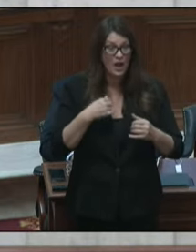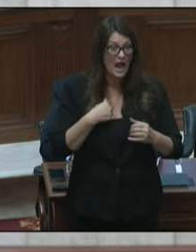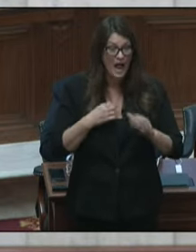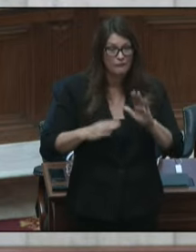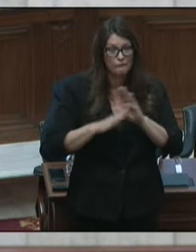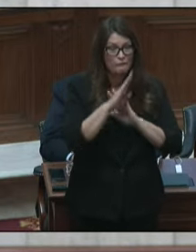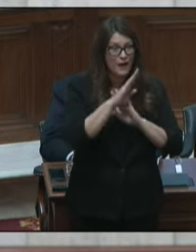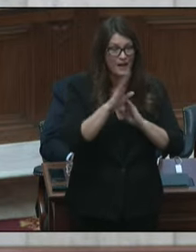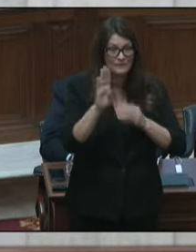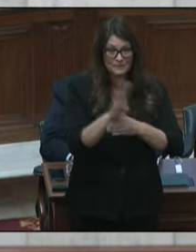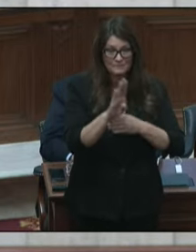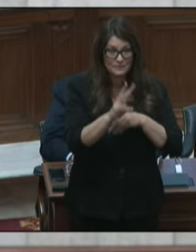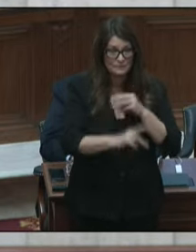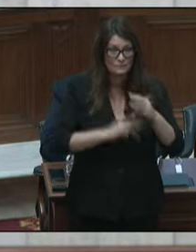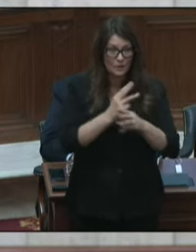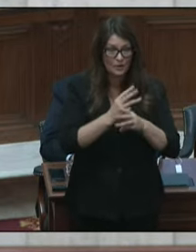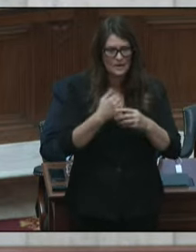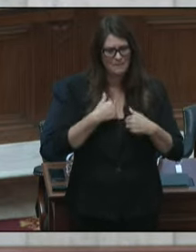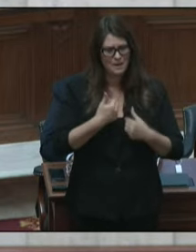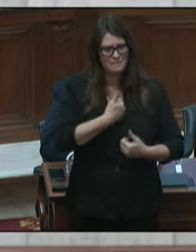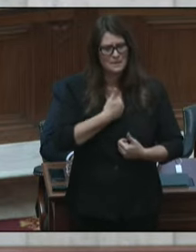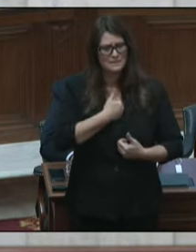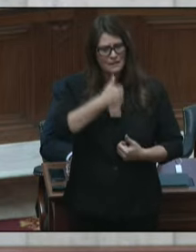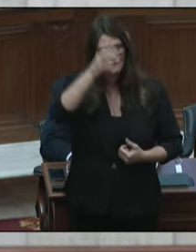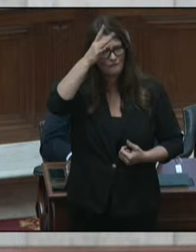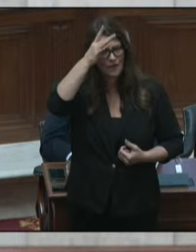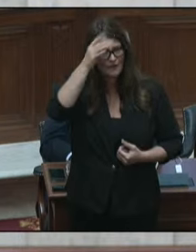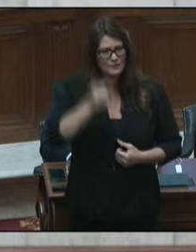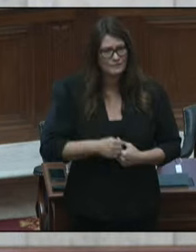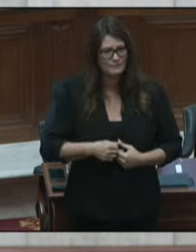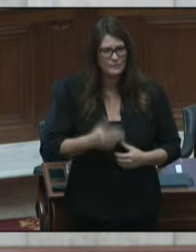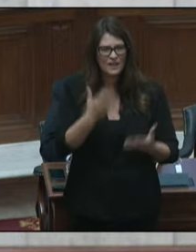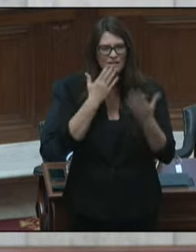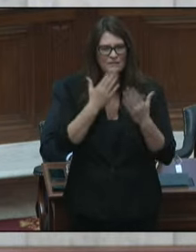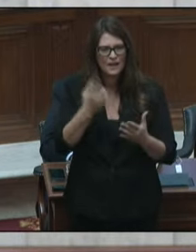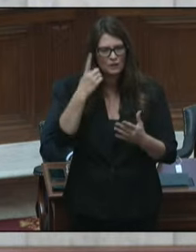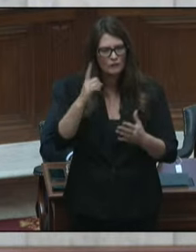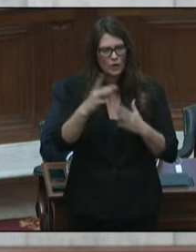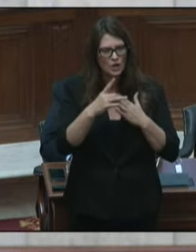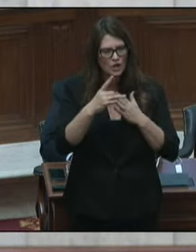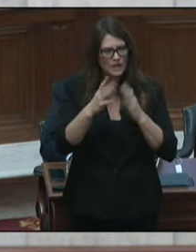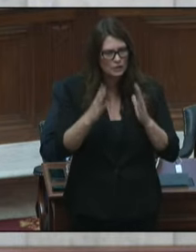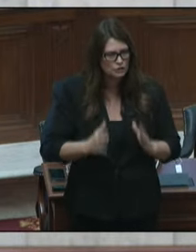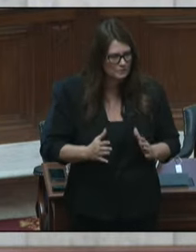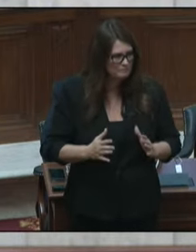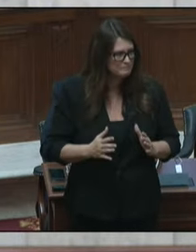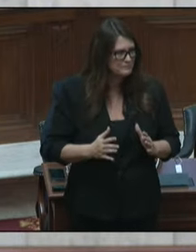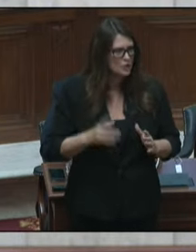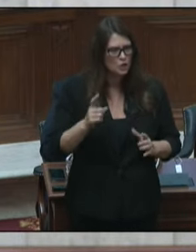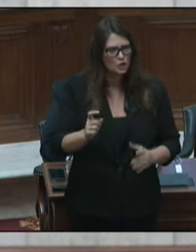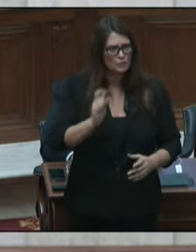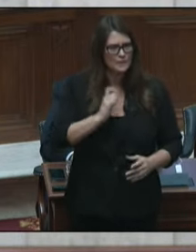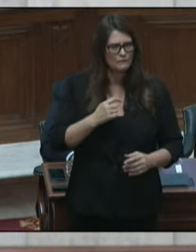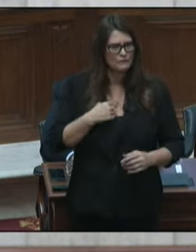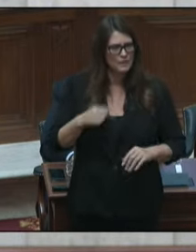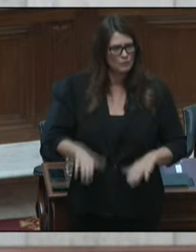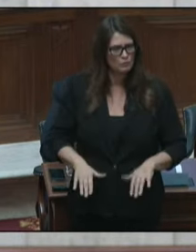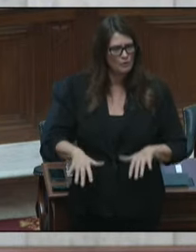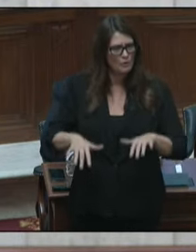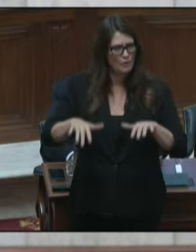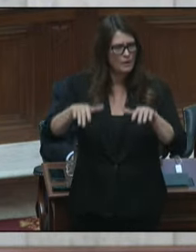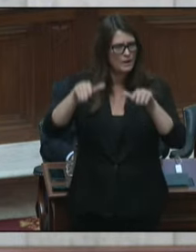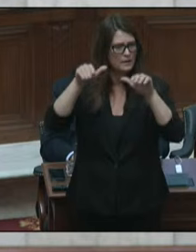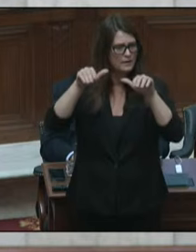as a father. Thank you for your leadership you've provided during my youth, and